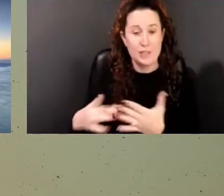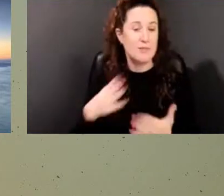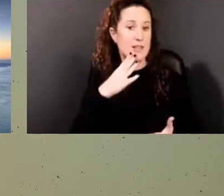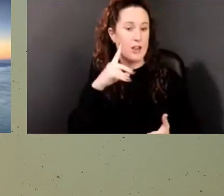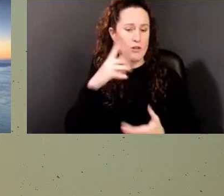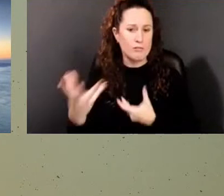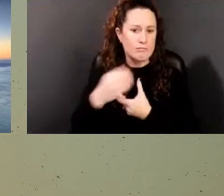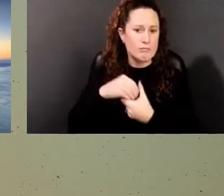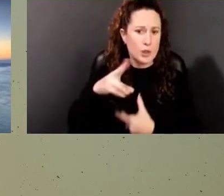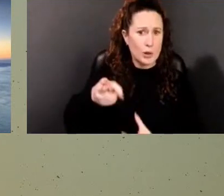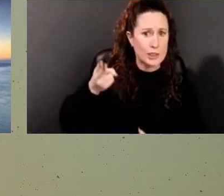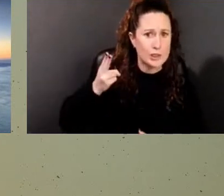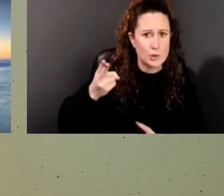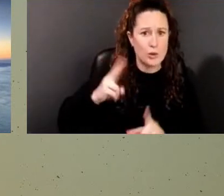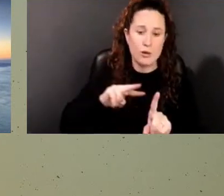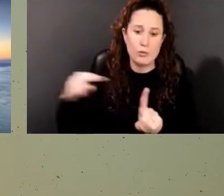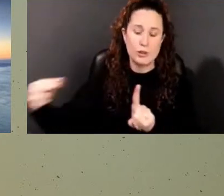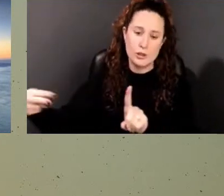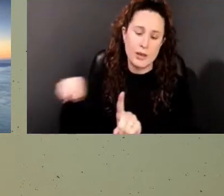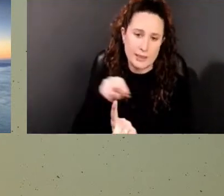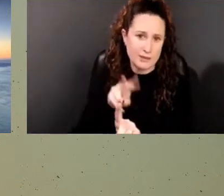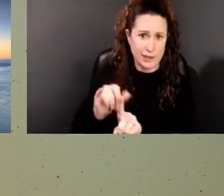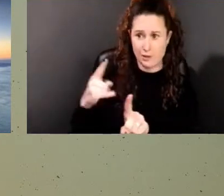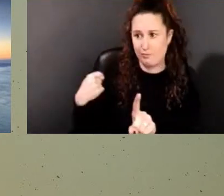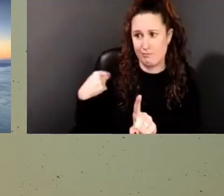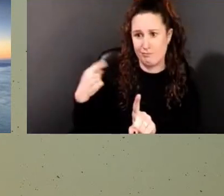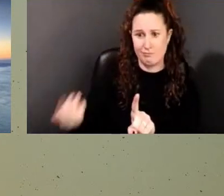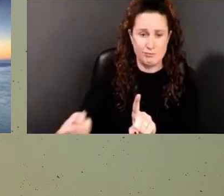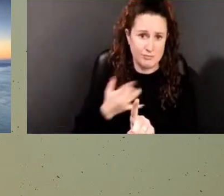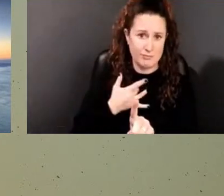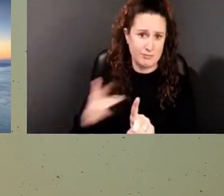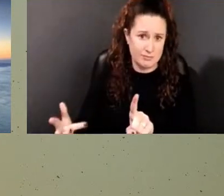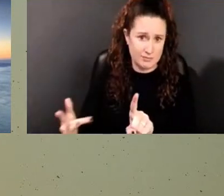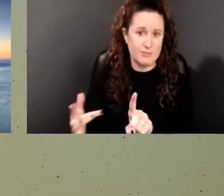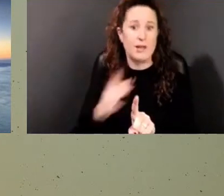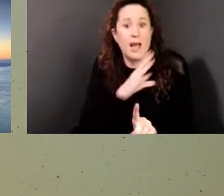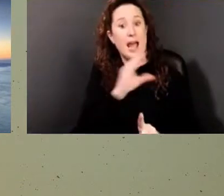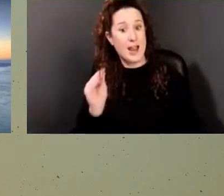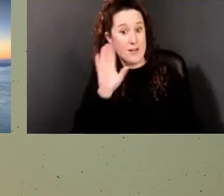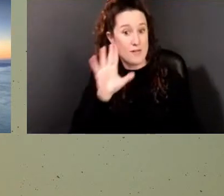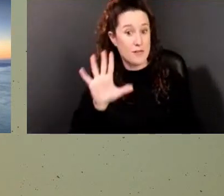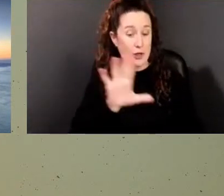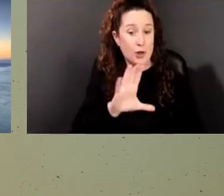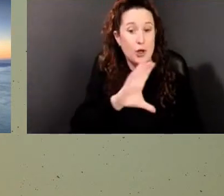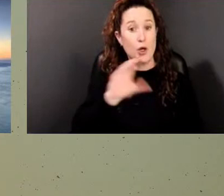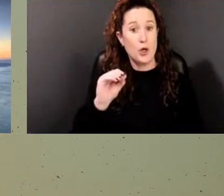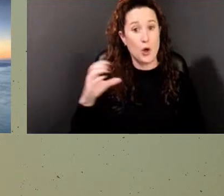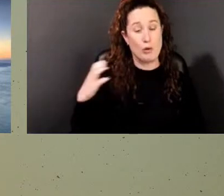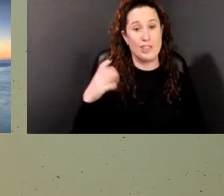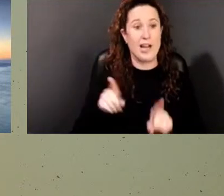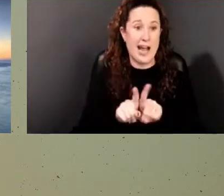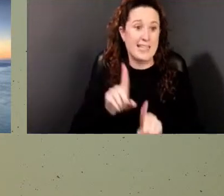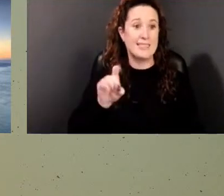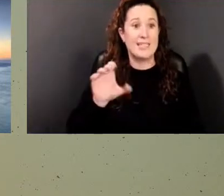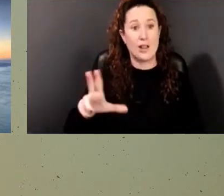perspective that you always do, and for your co-chair with the Delaware Heritage